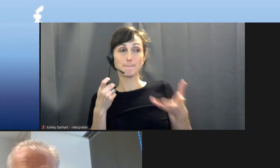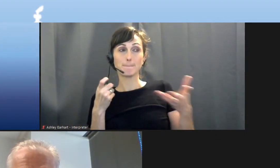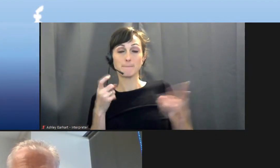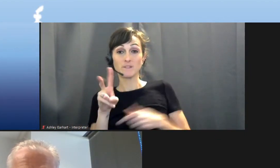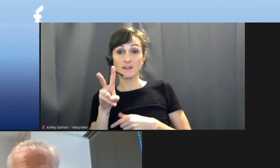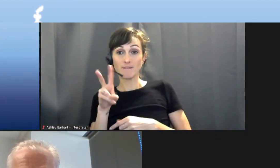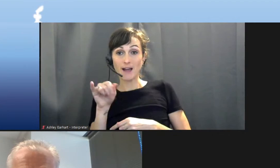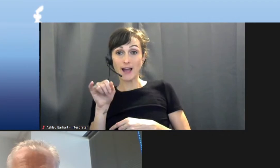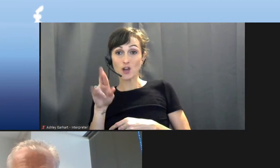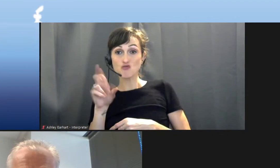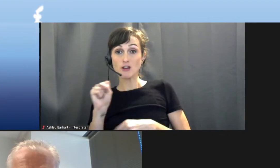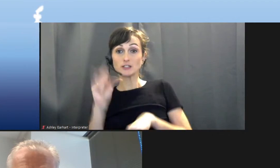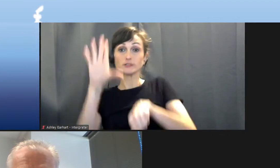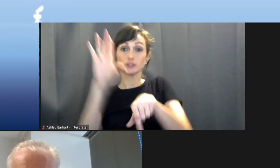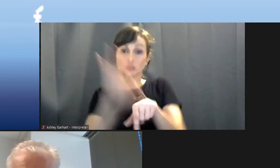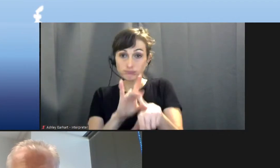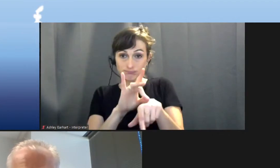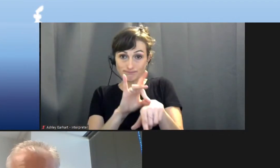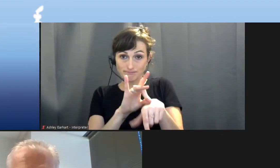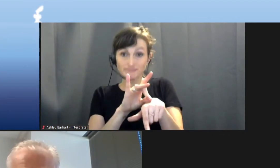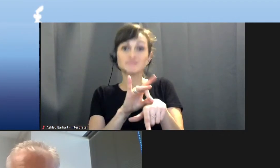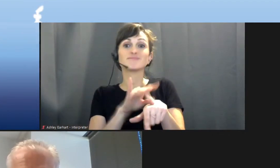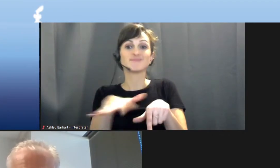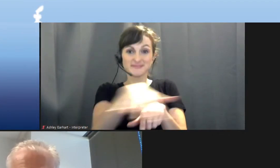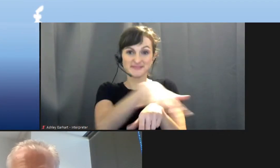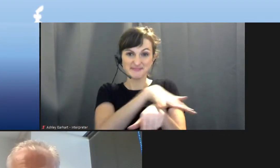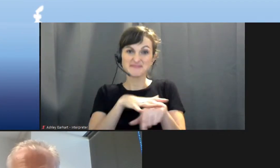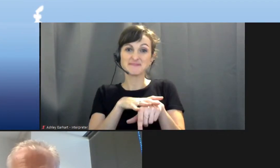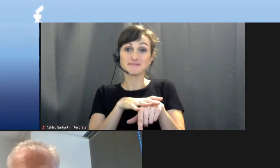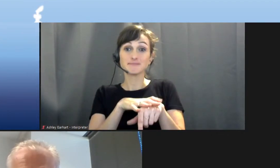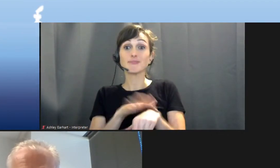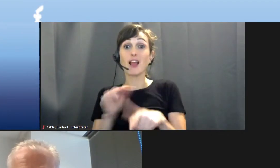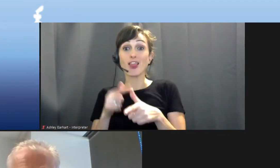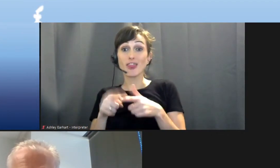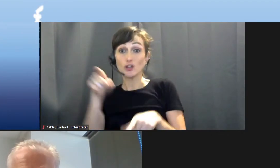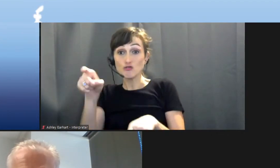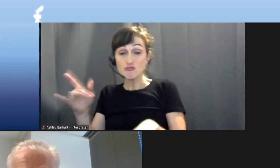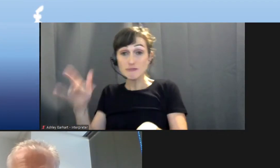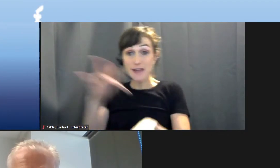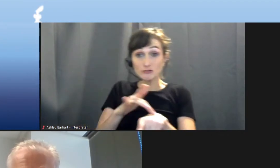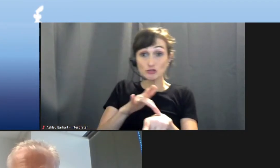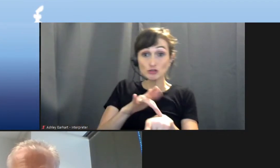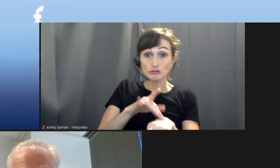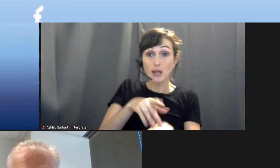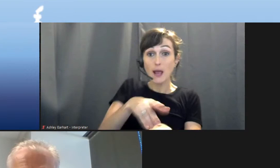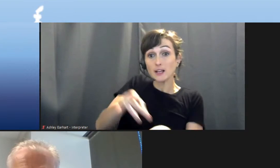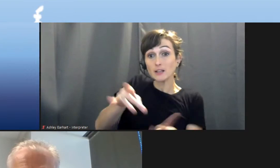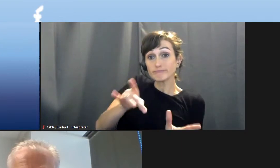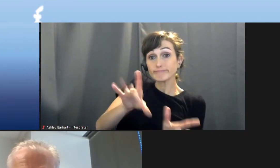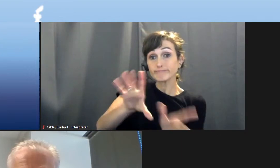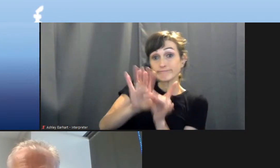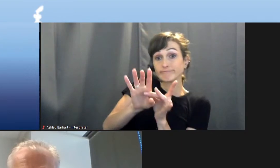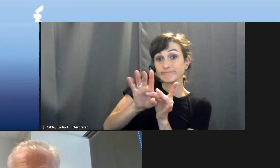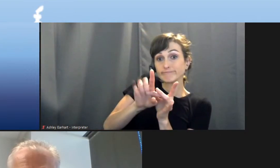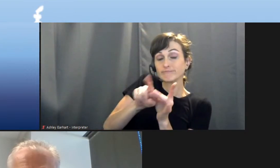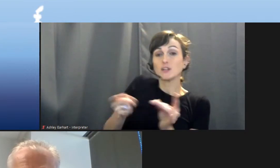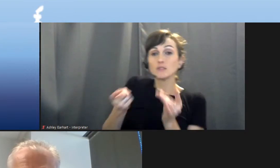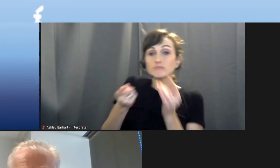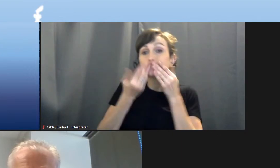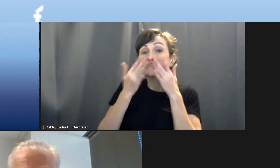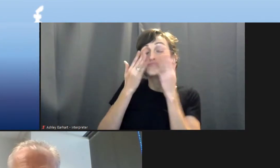virus landing on the surface, you touching that surface, and then you touching your face and